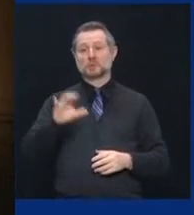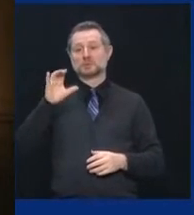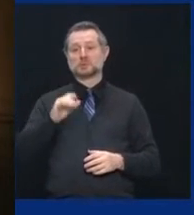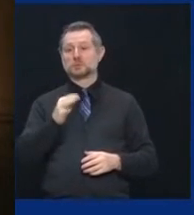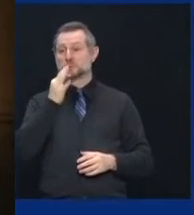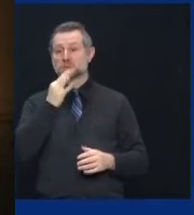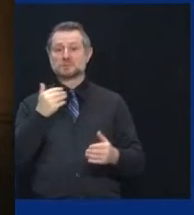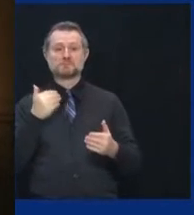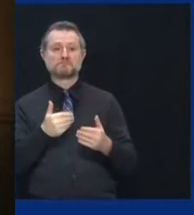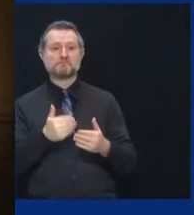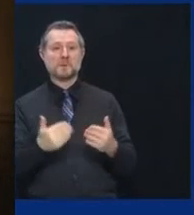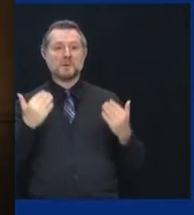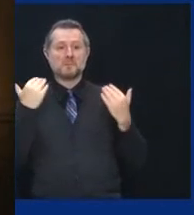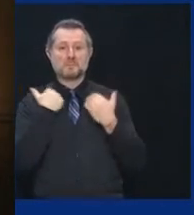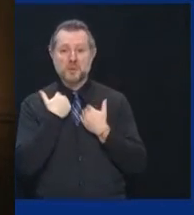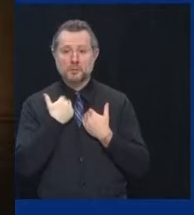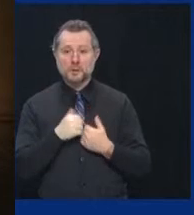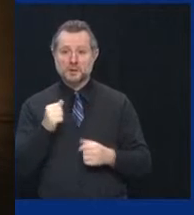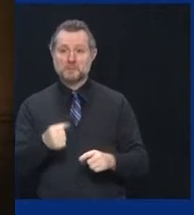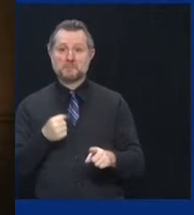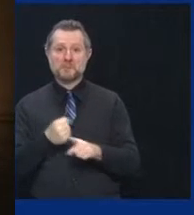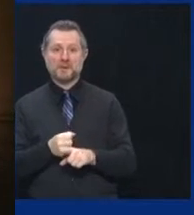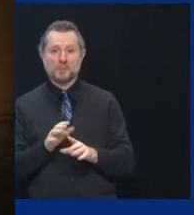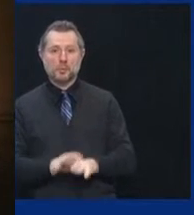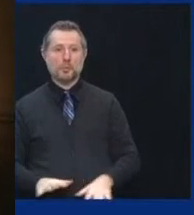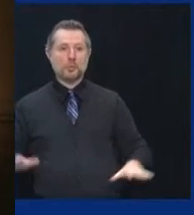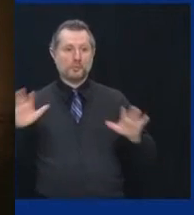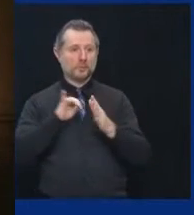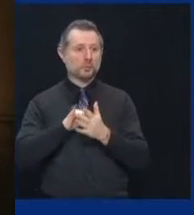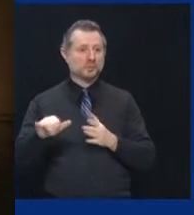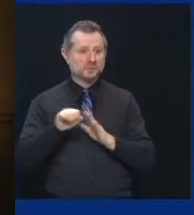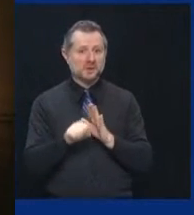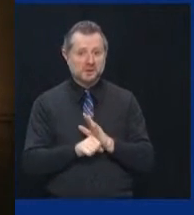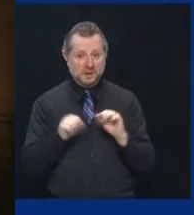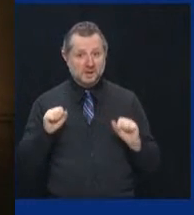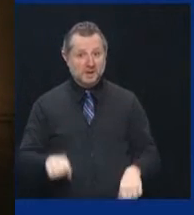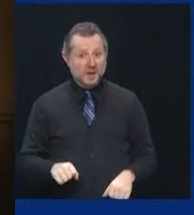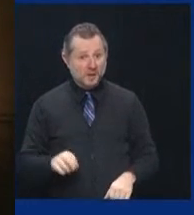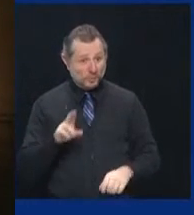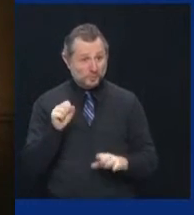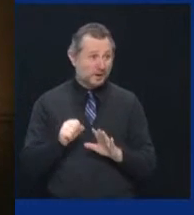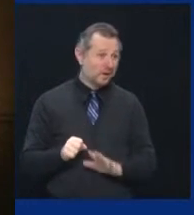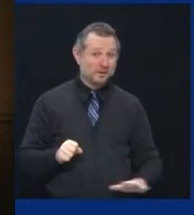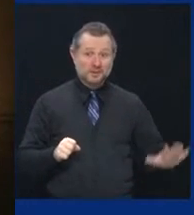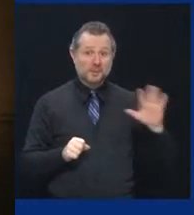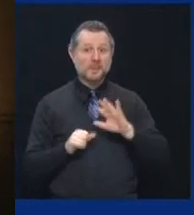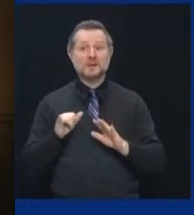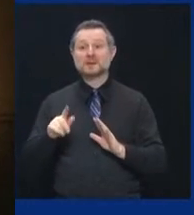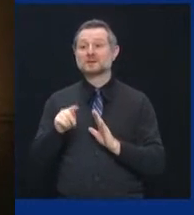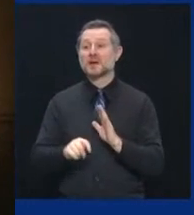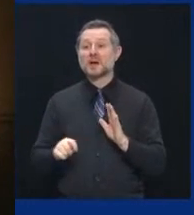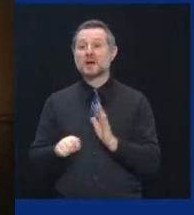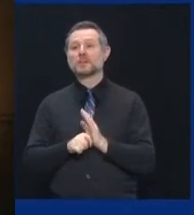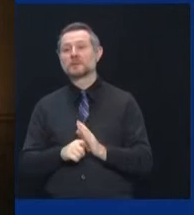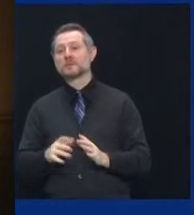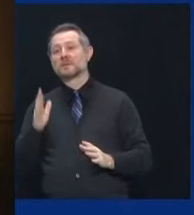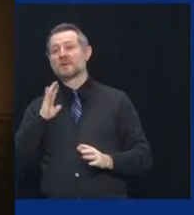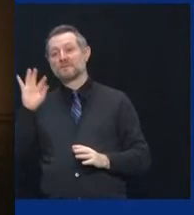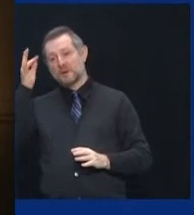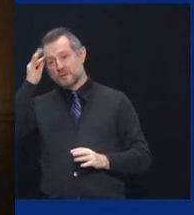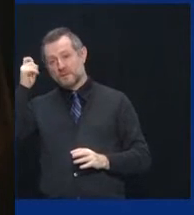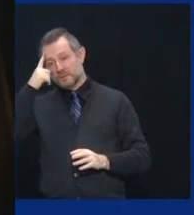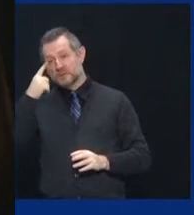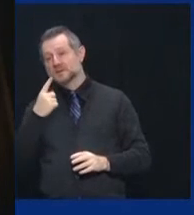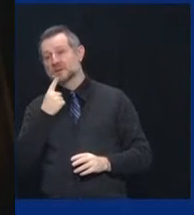that threatened the whole state, and in fact, the whole nation. At that time, Washington famously told